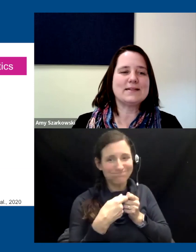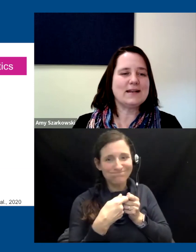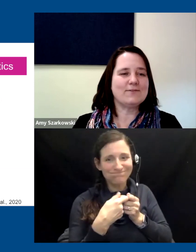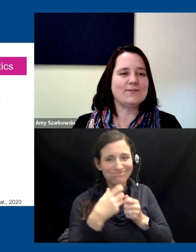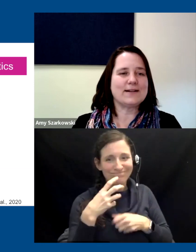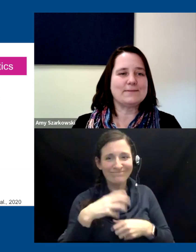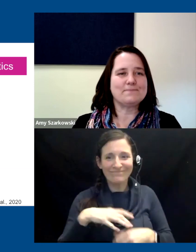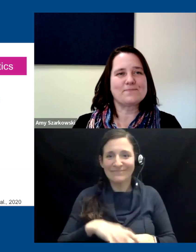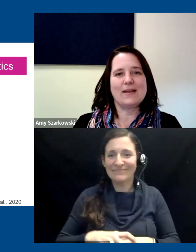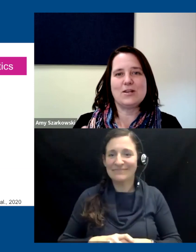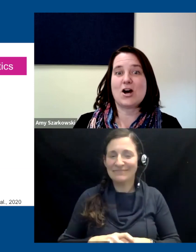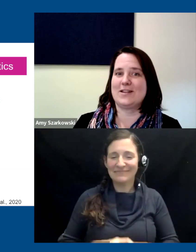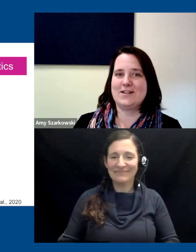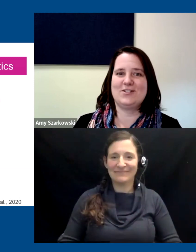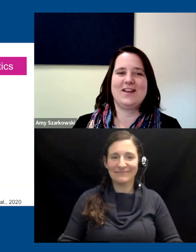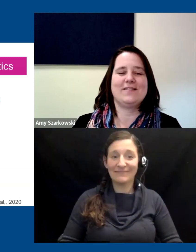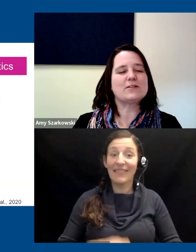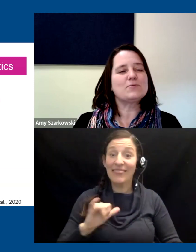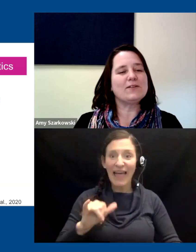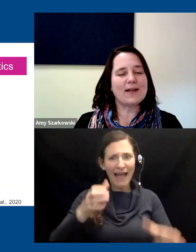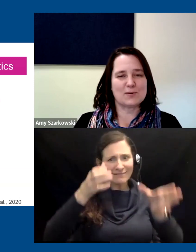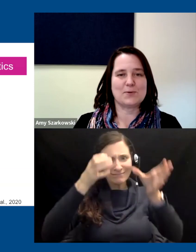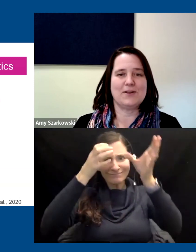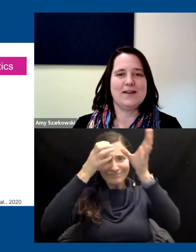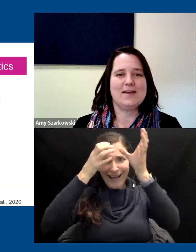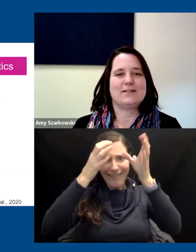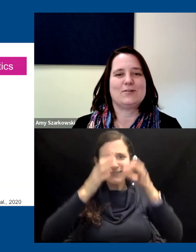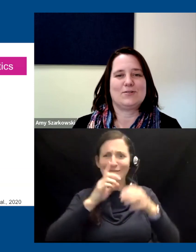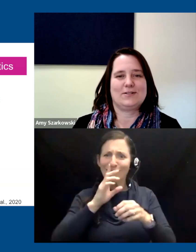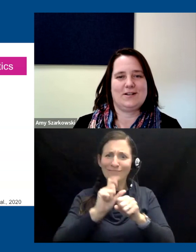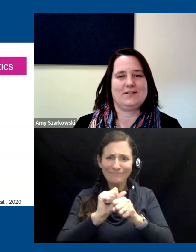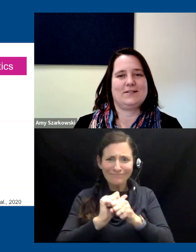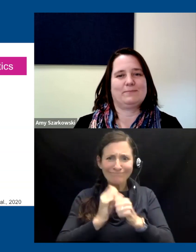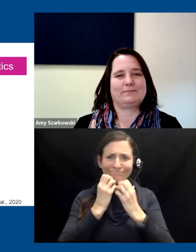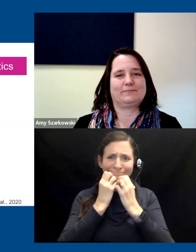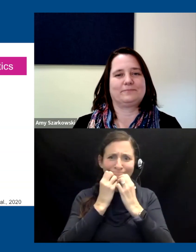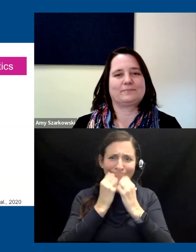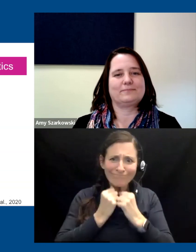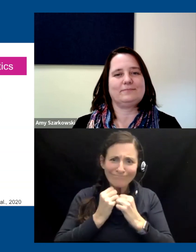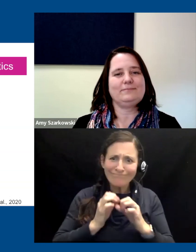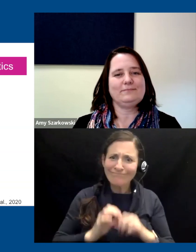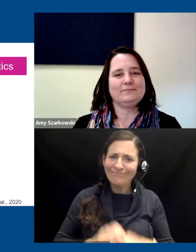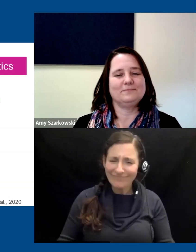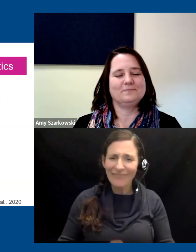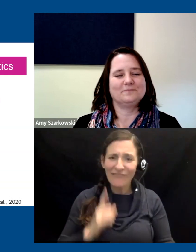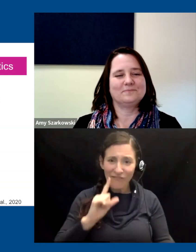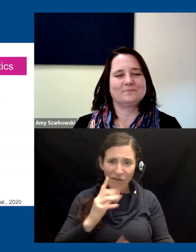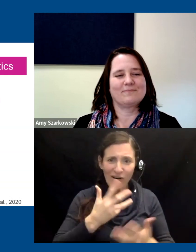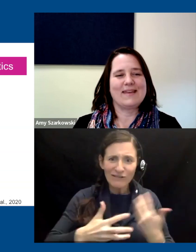And that's a kind of knowledge that's really valuable in social exchanges.